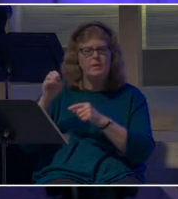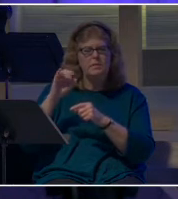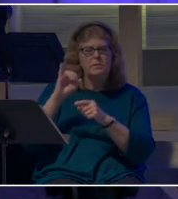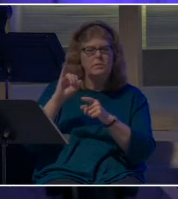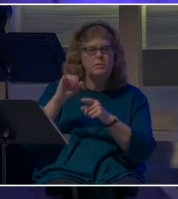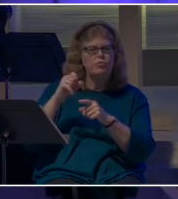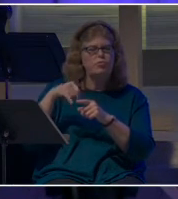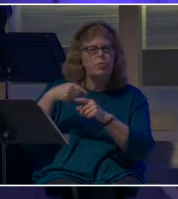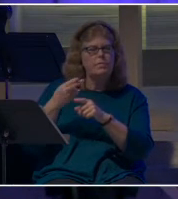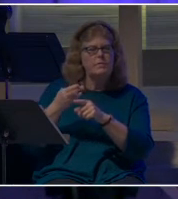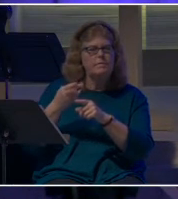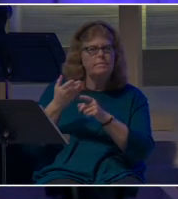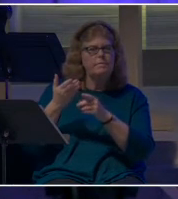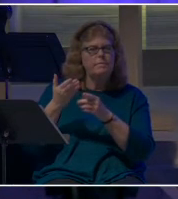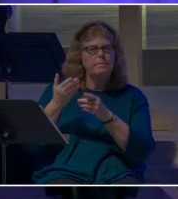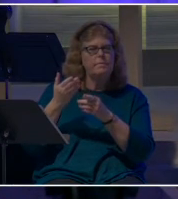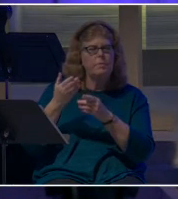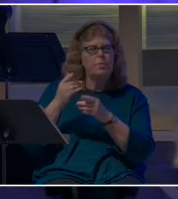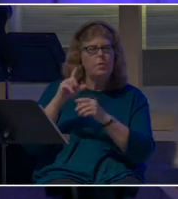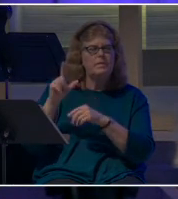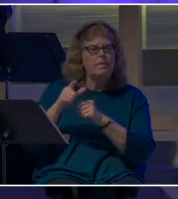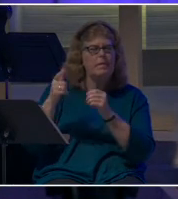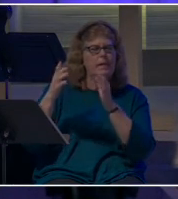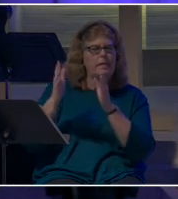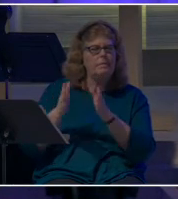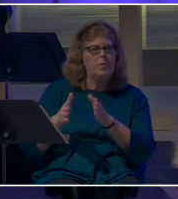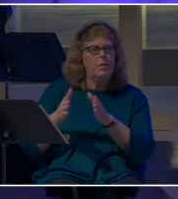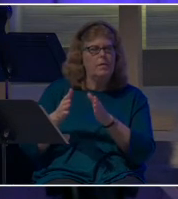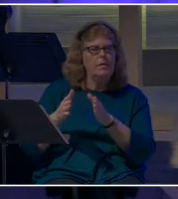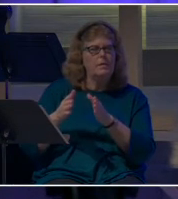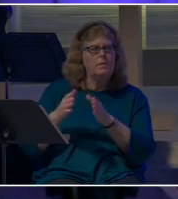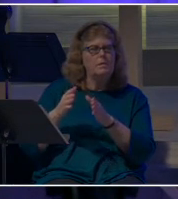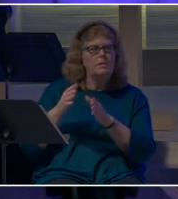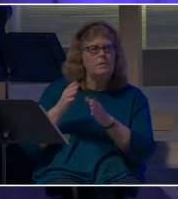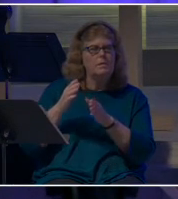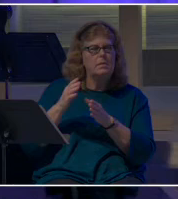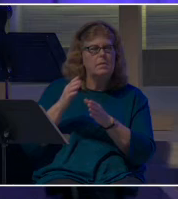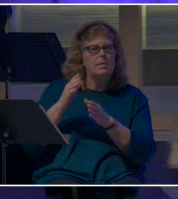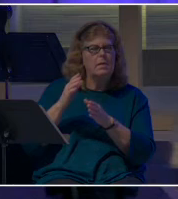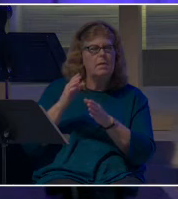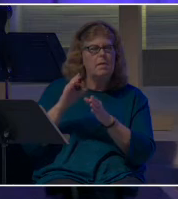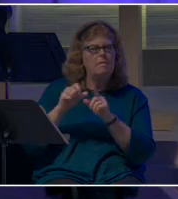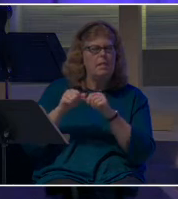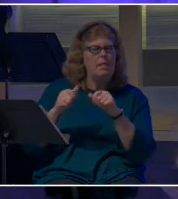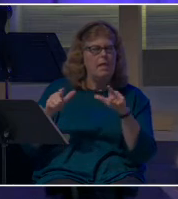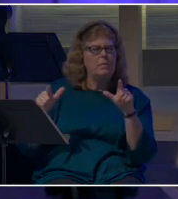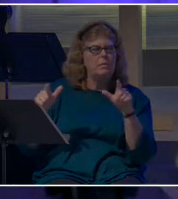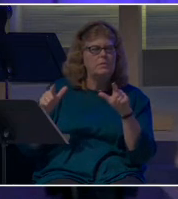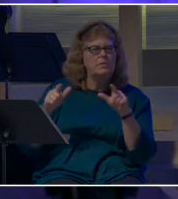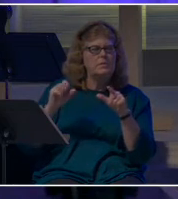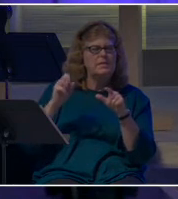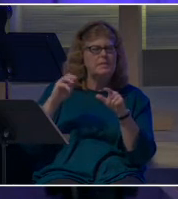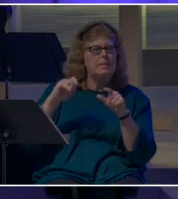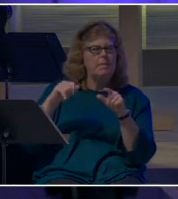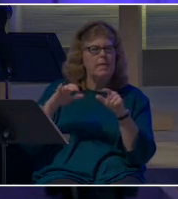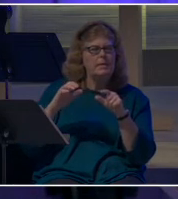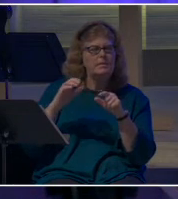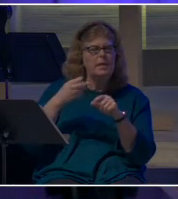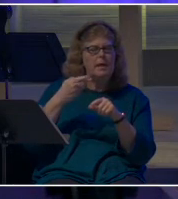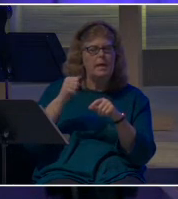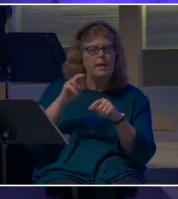as the librarian of Semitic languages at